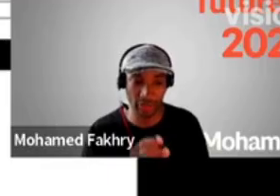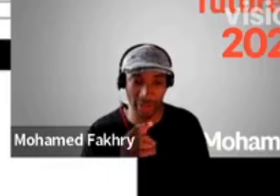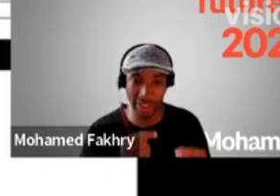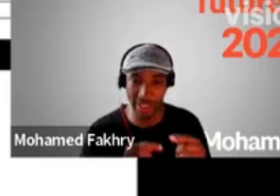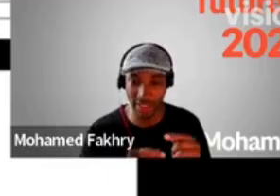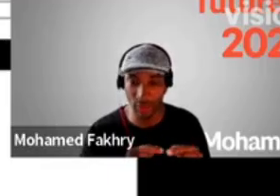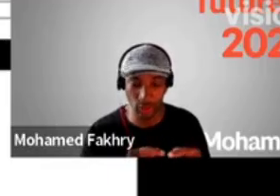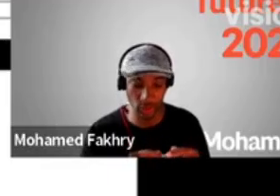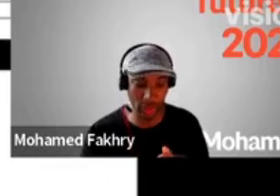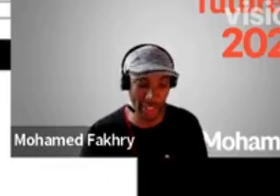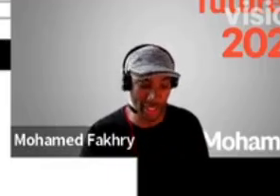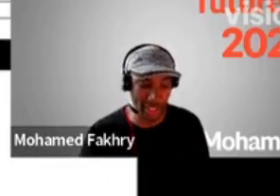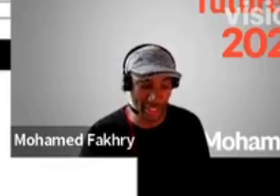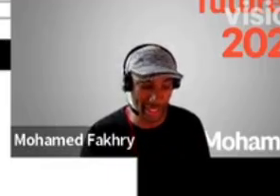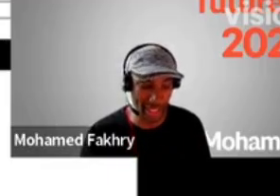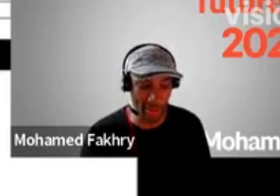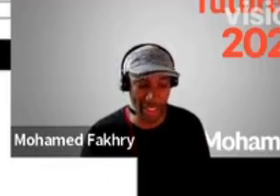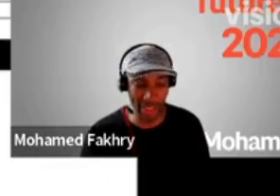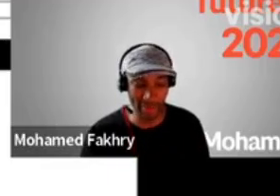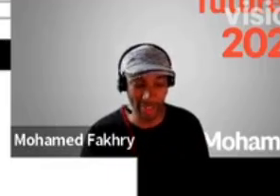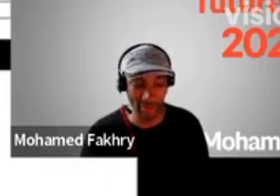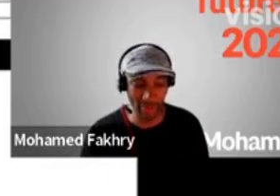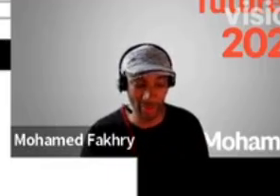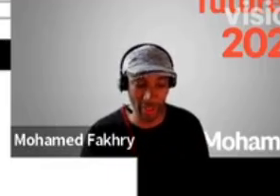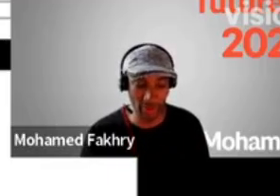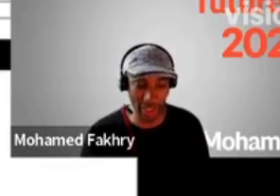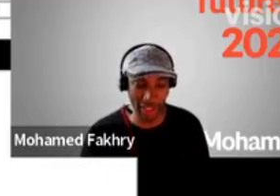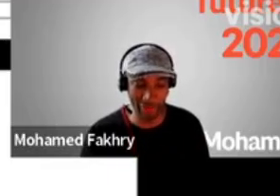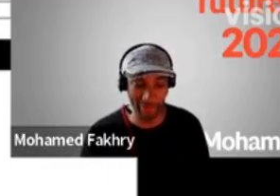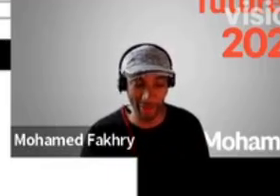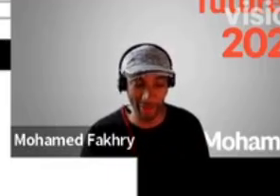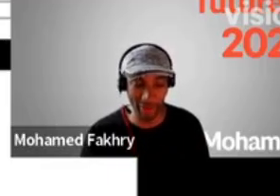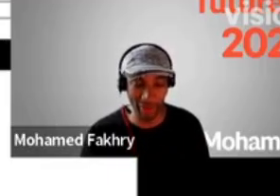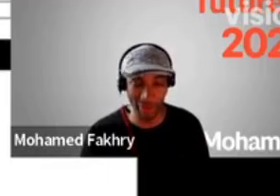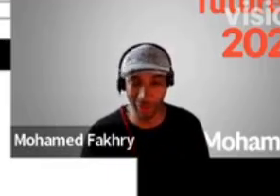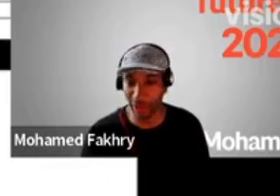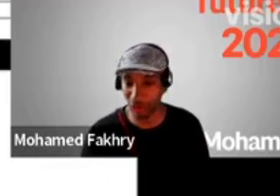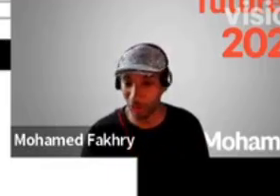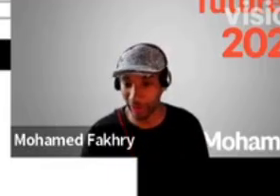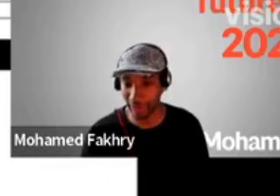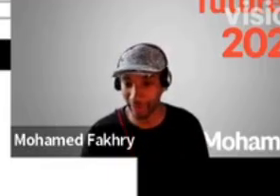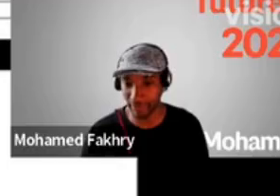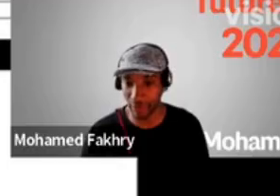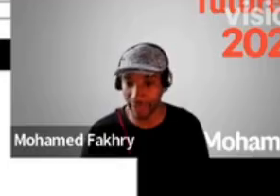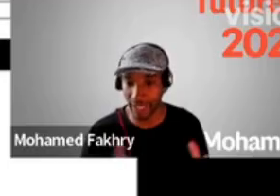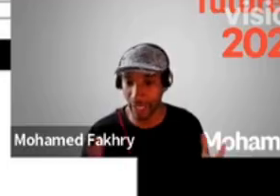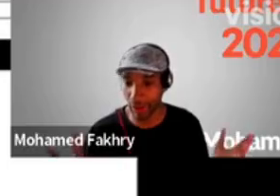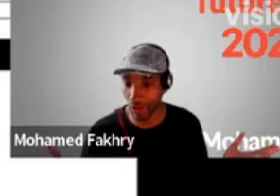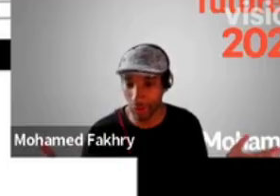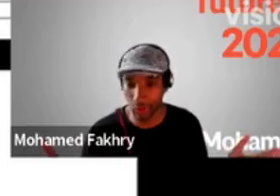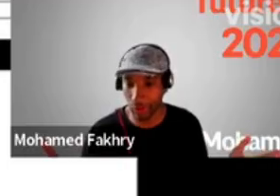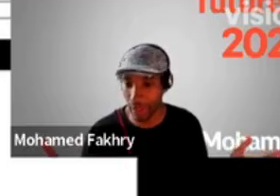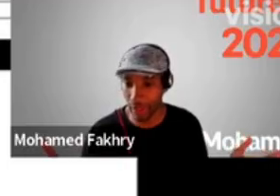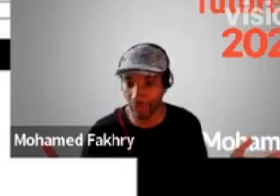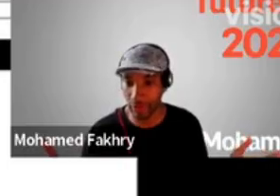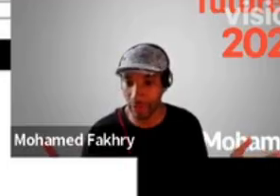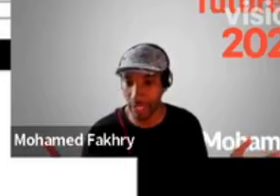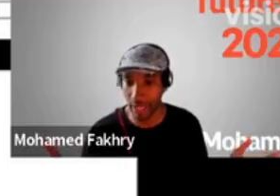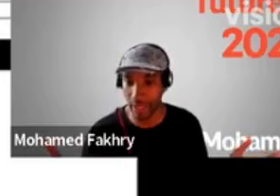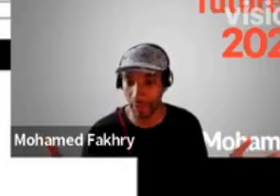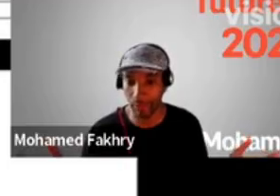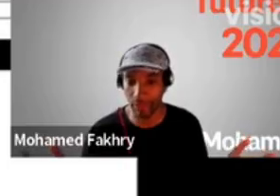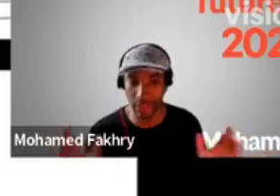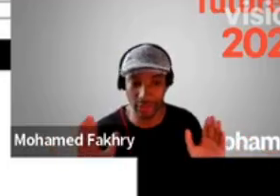also have to understand how to do it. Like one example is when you talk to a deaf person, you should not shoot, because they cannot hear you at